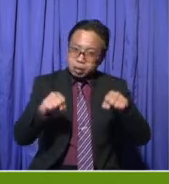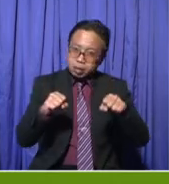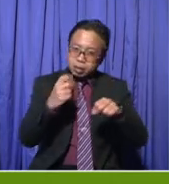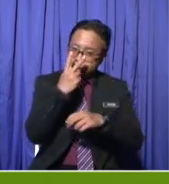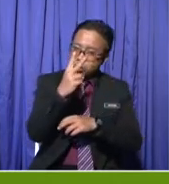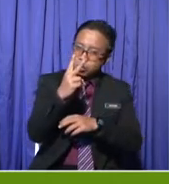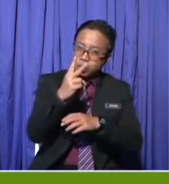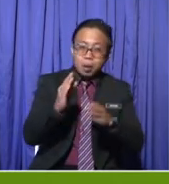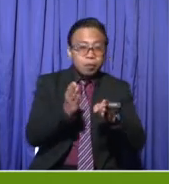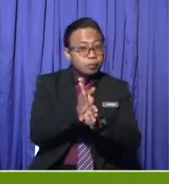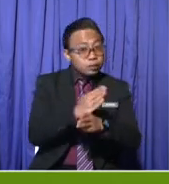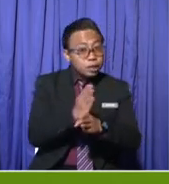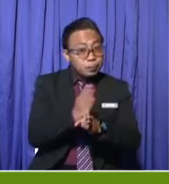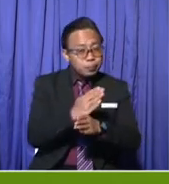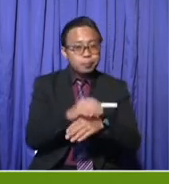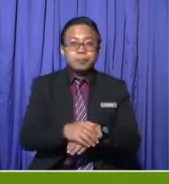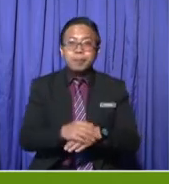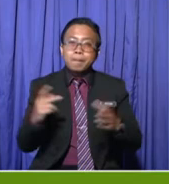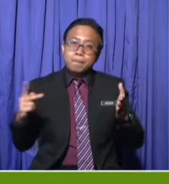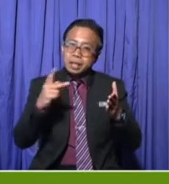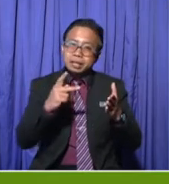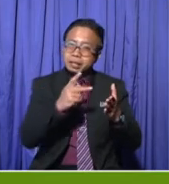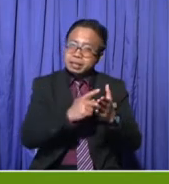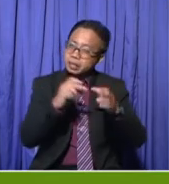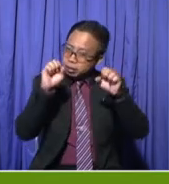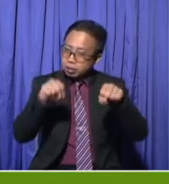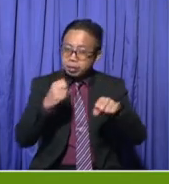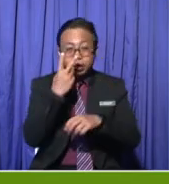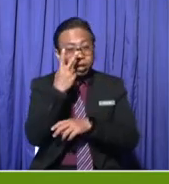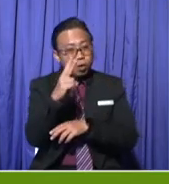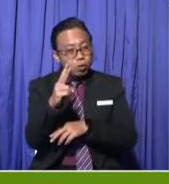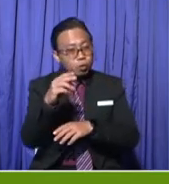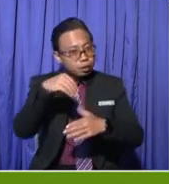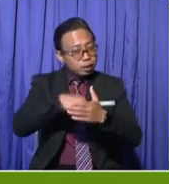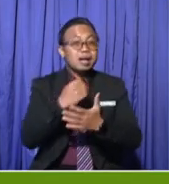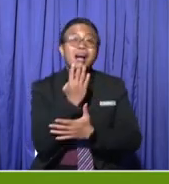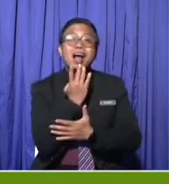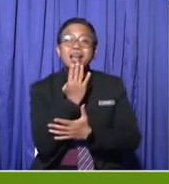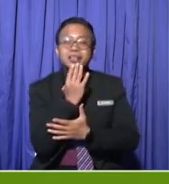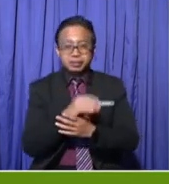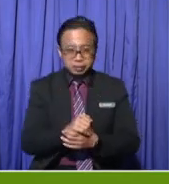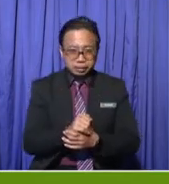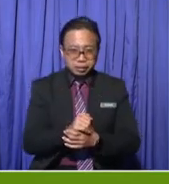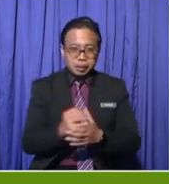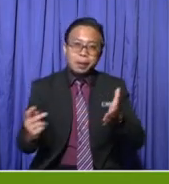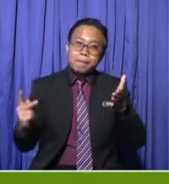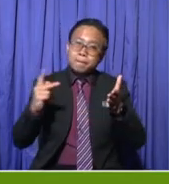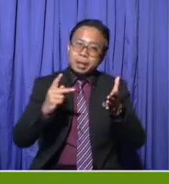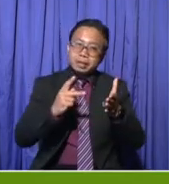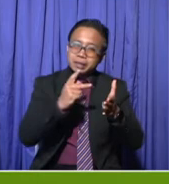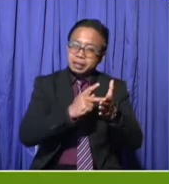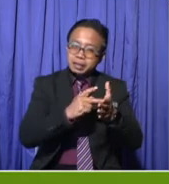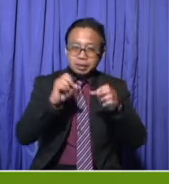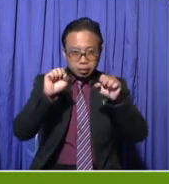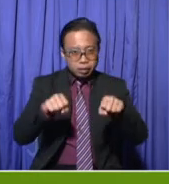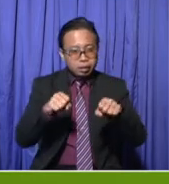in shapes. Pattern can be found in colors. Pattern